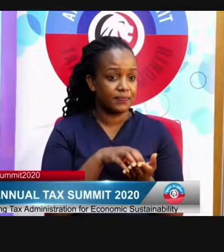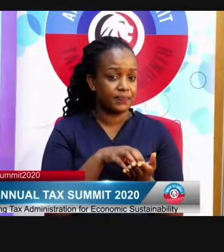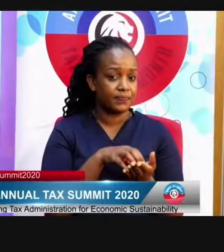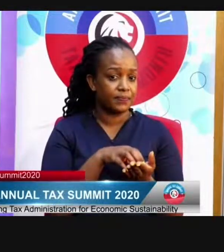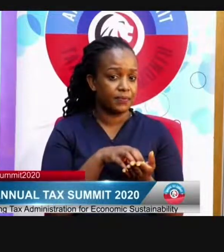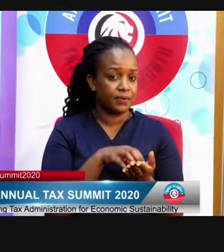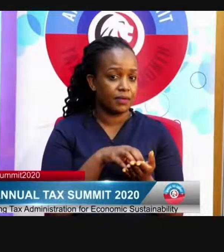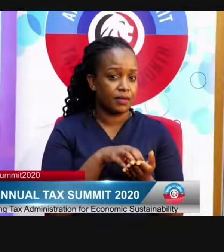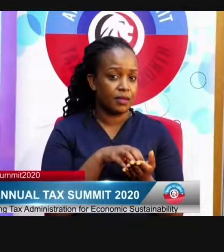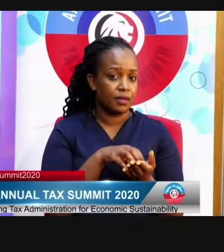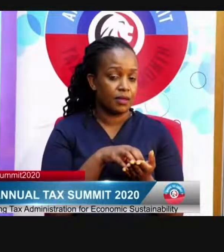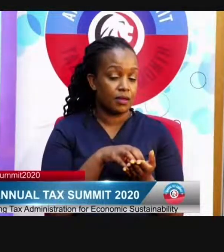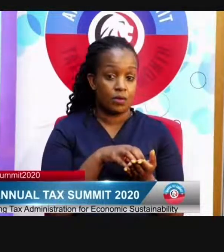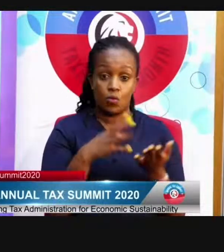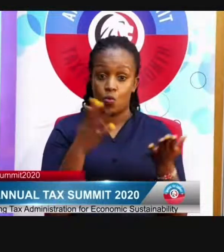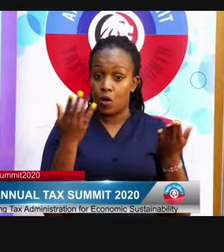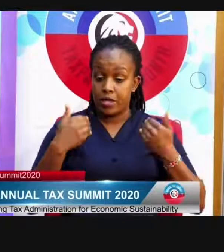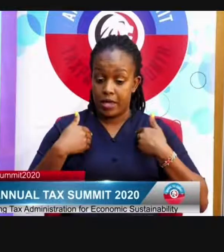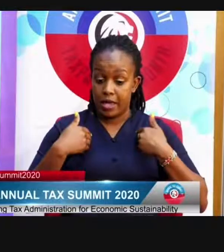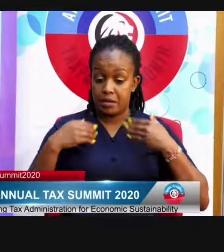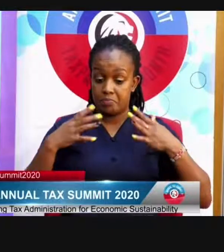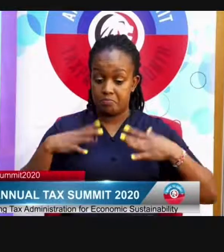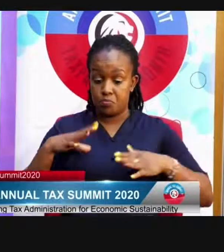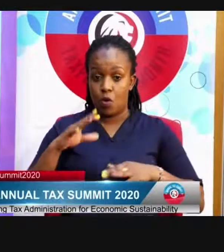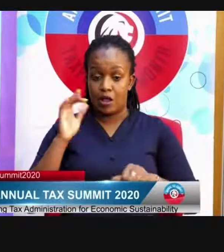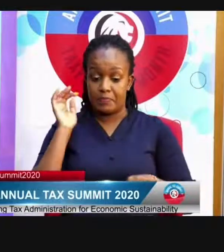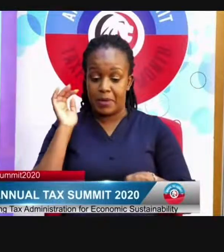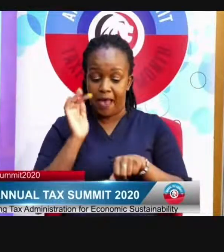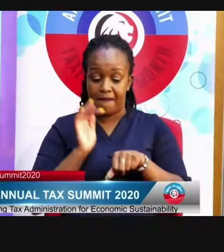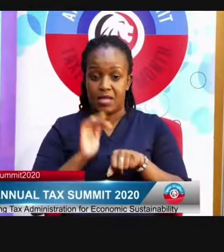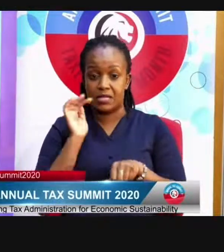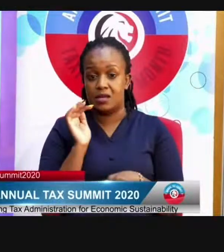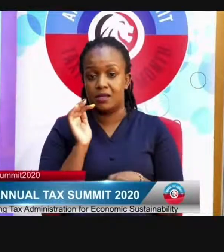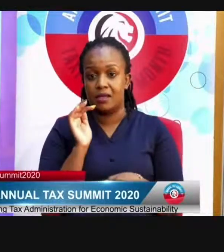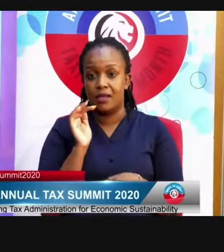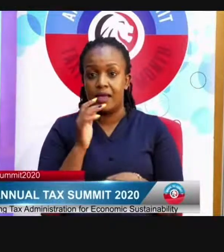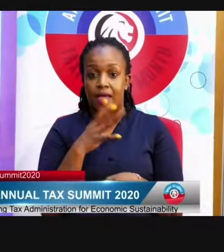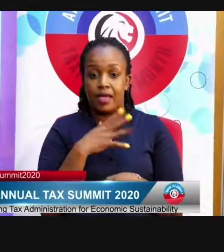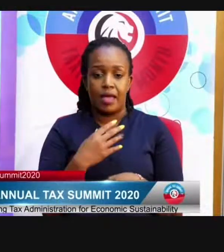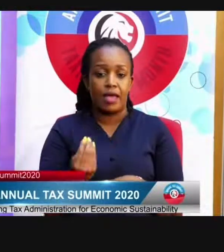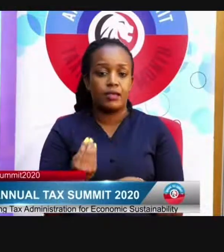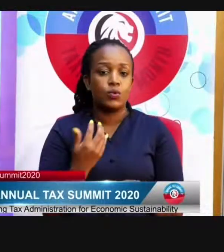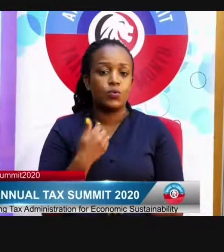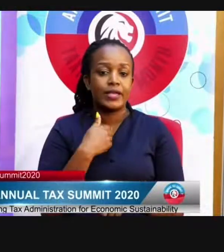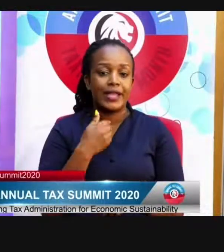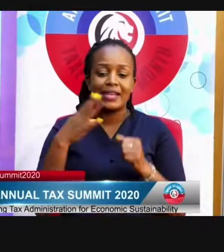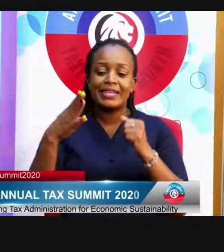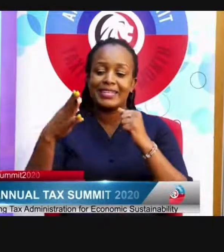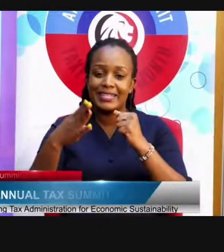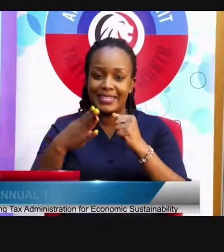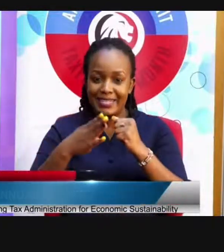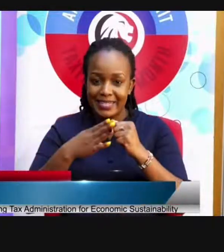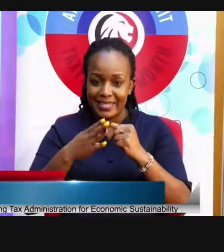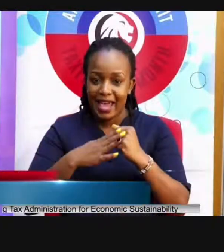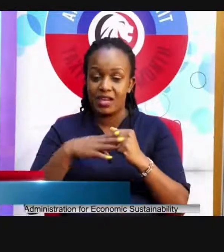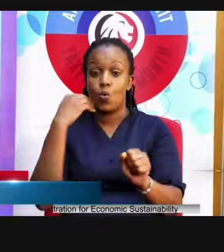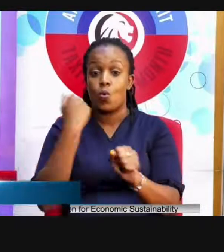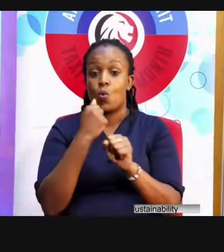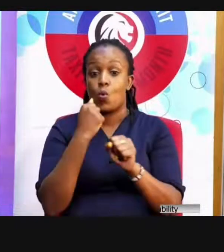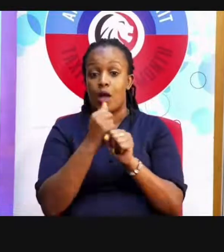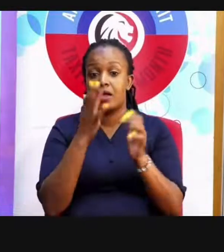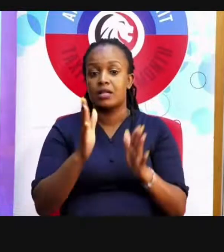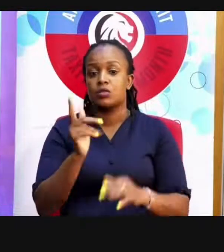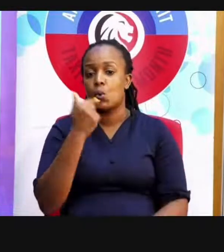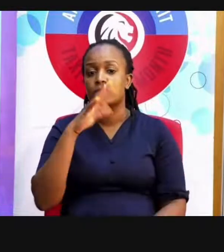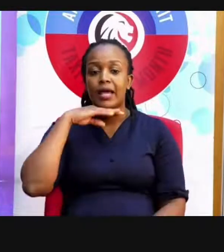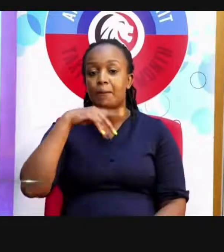infected, and we unfortunately lost 9 colleagues due to COVID. So